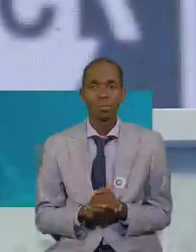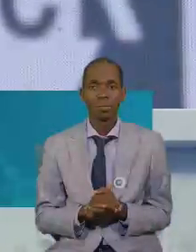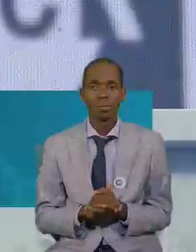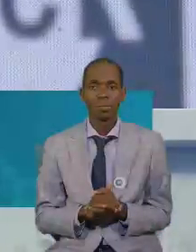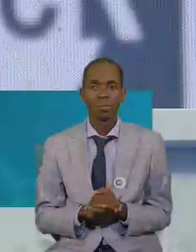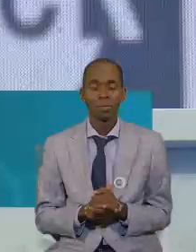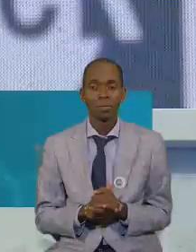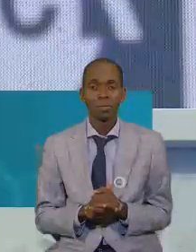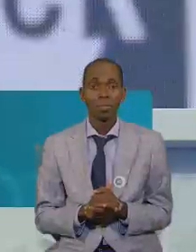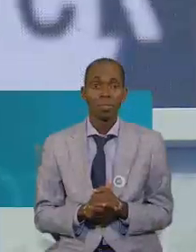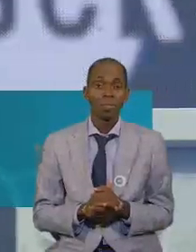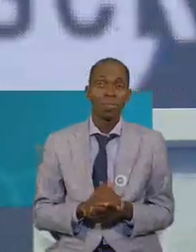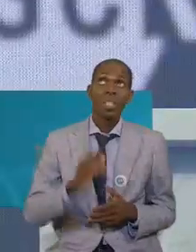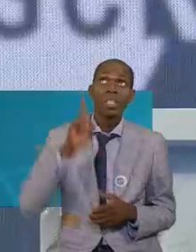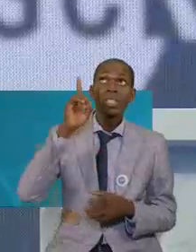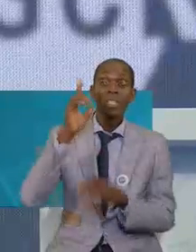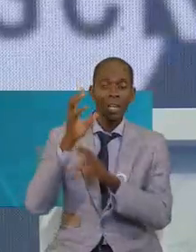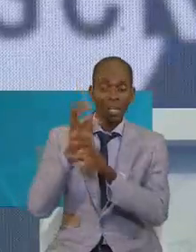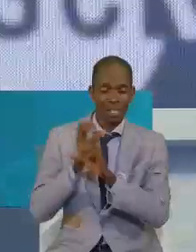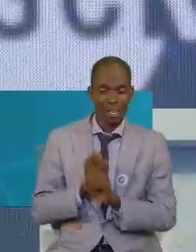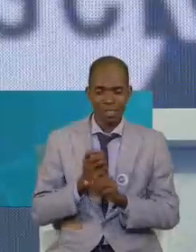He got the dominion for you.